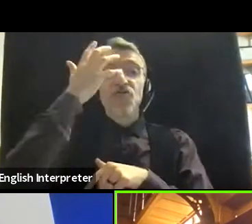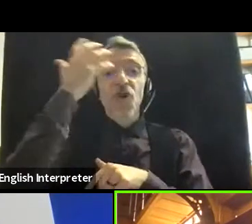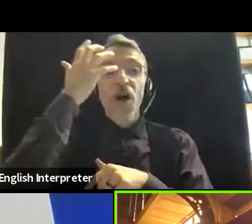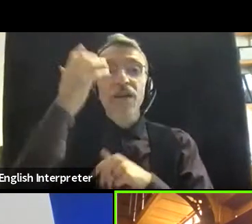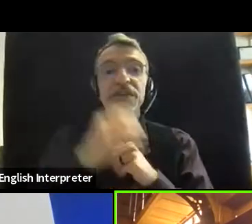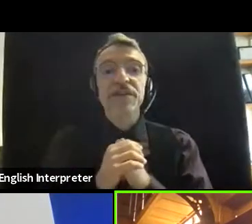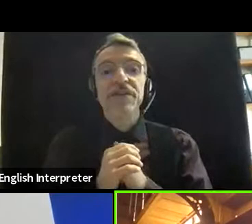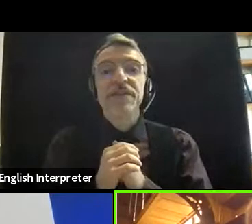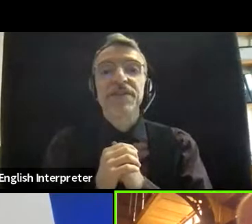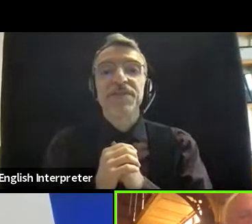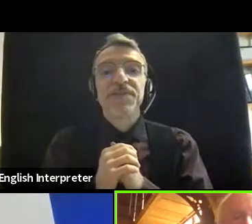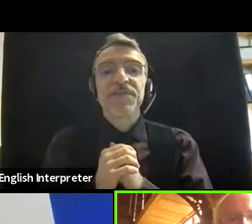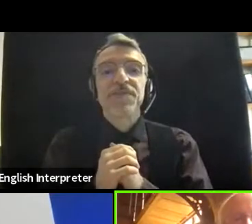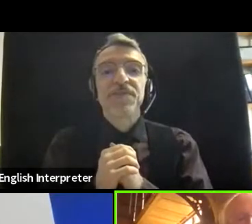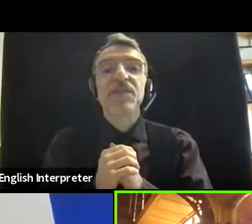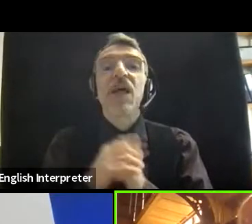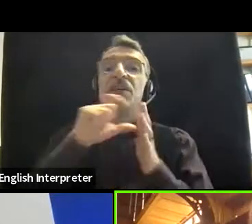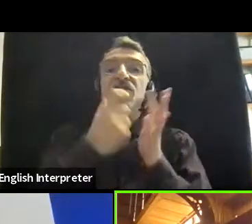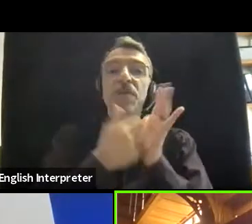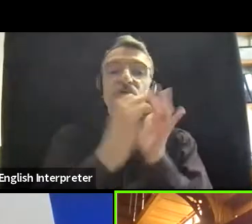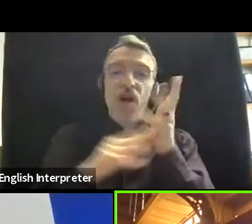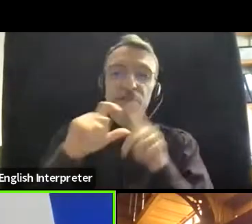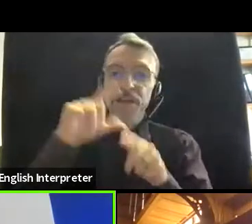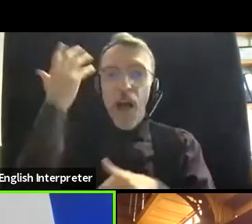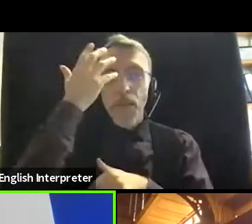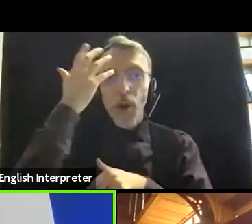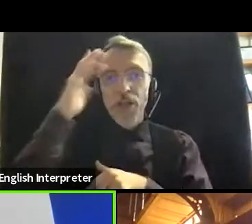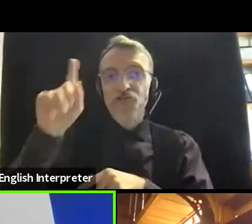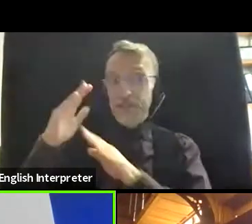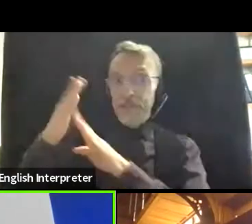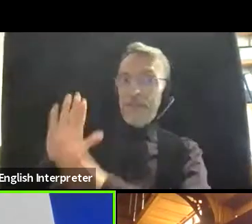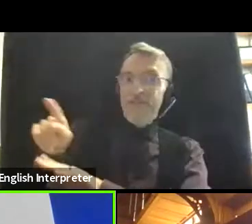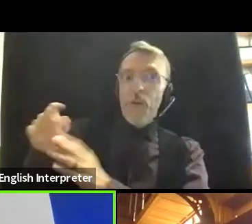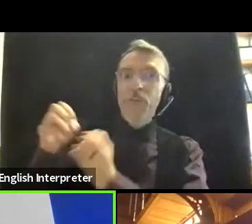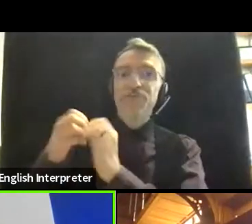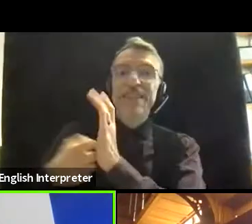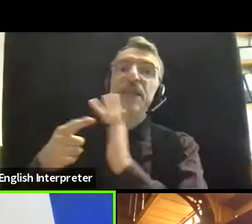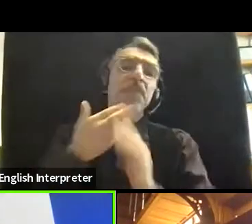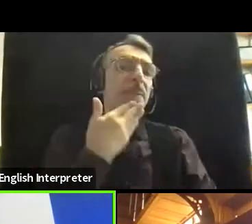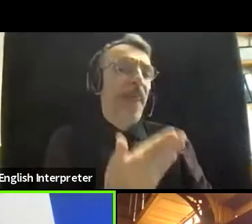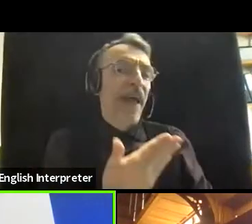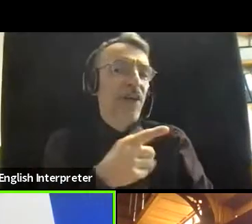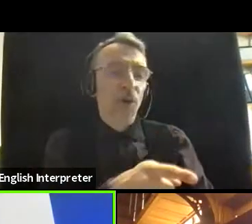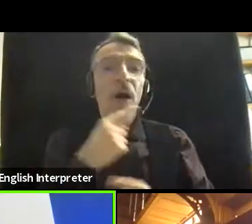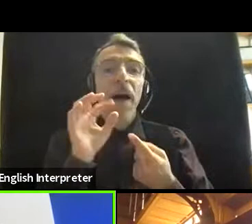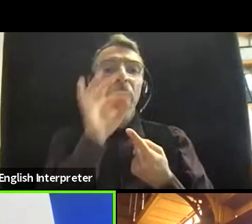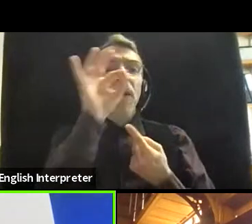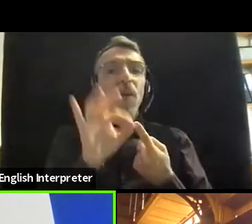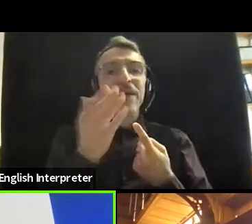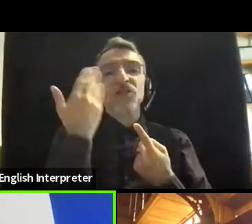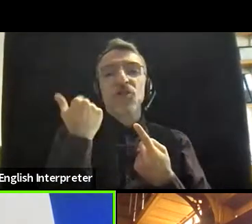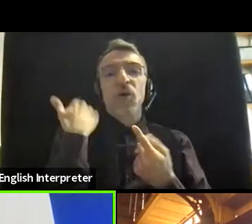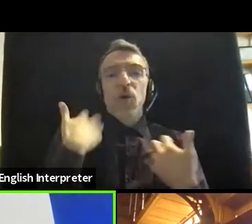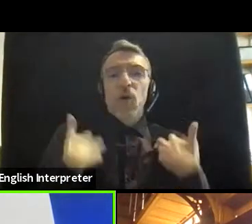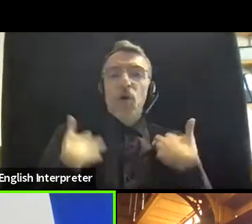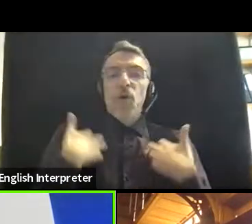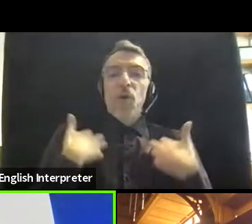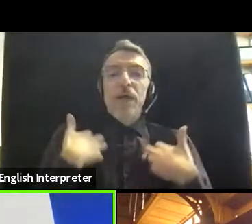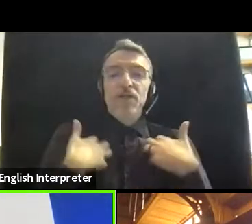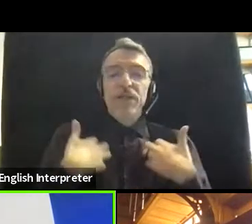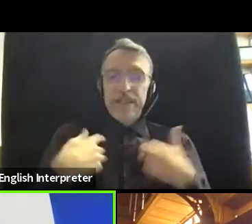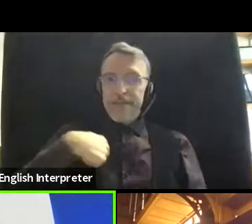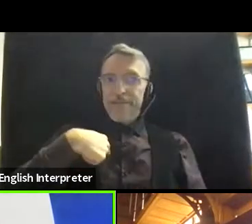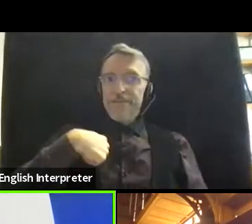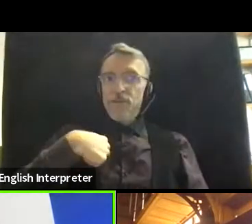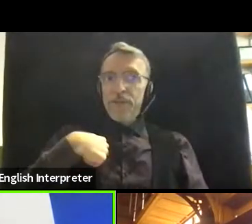me. Yes, please, go ahead, apologies. Yeah, thank you very much. There was a question, a really interesting question, is about